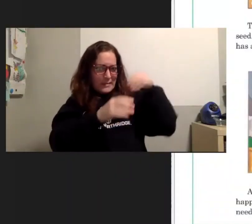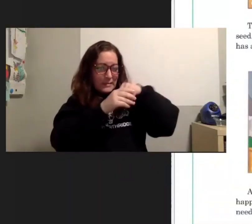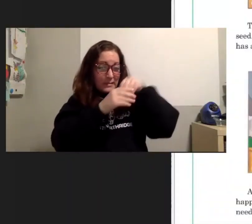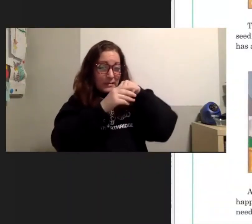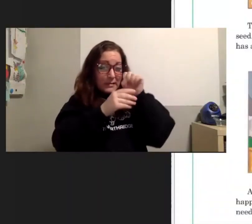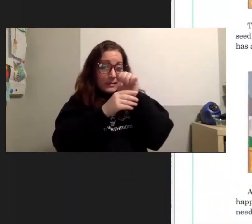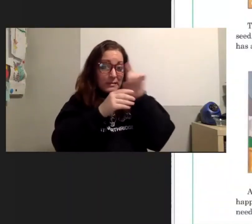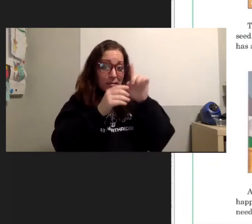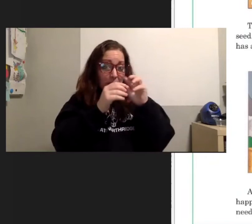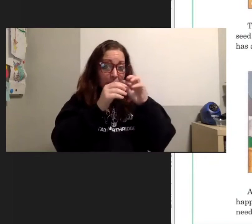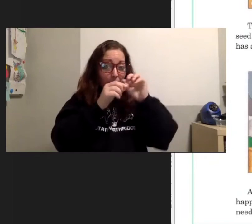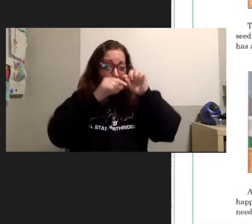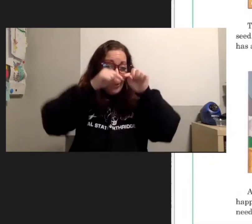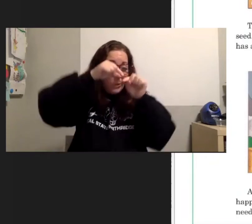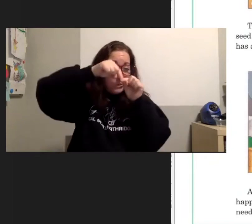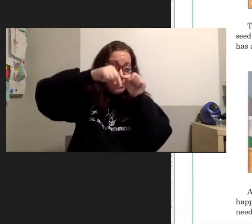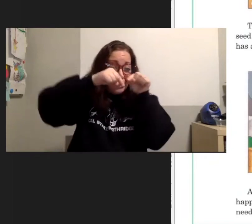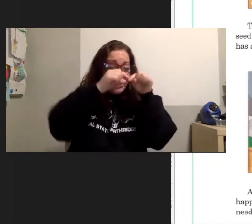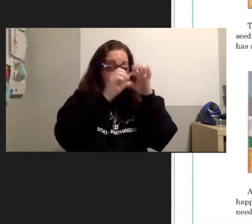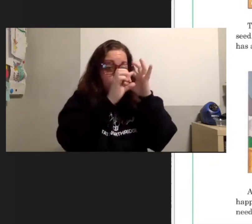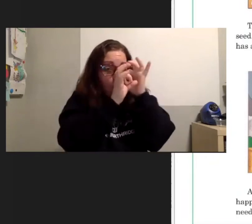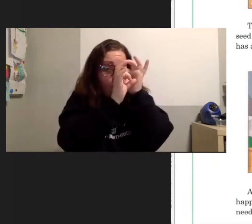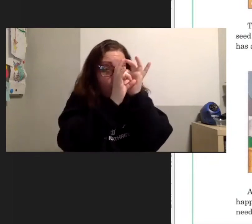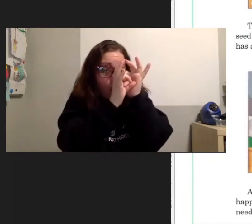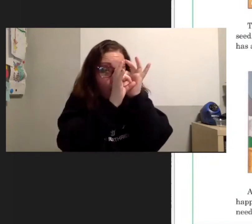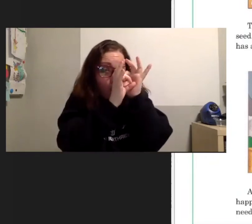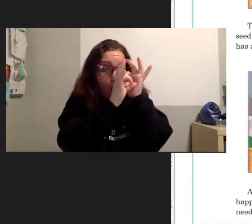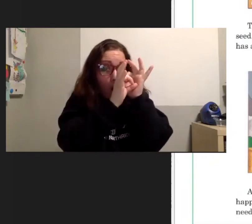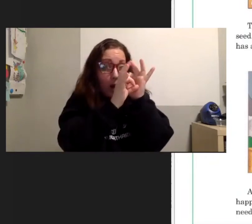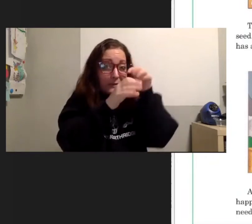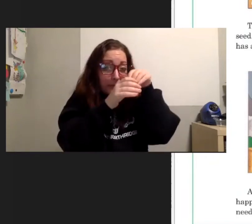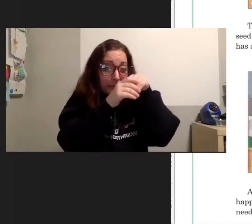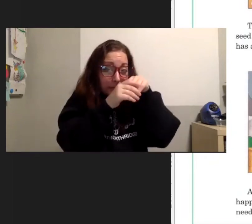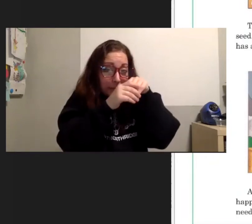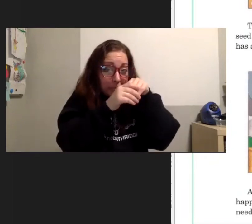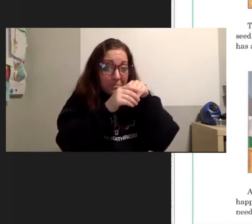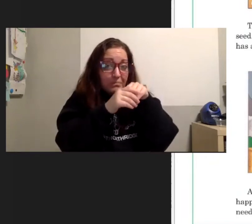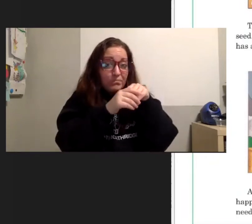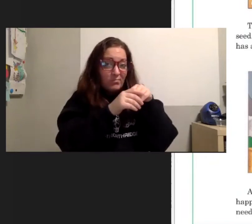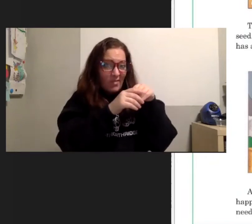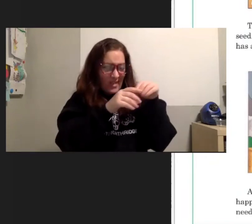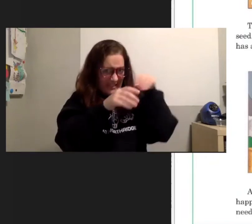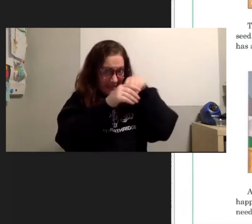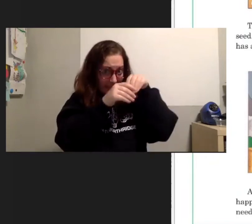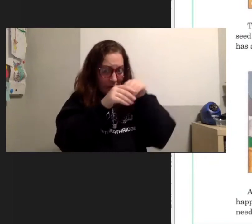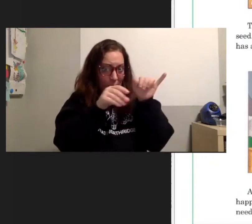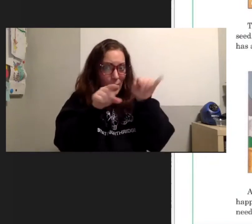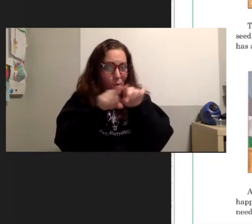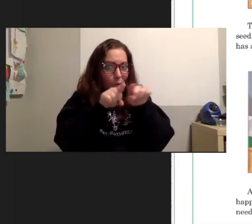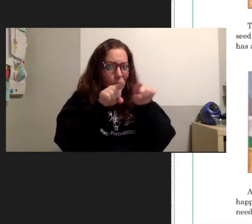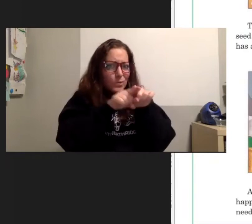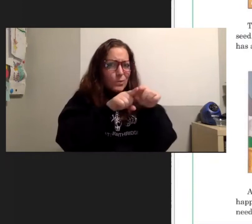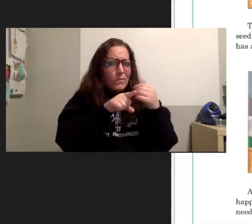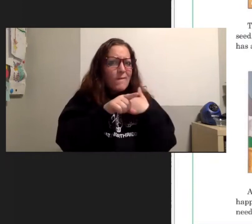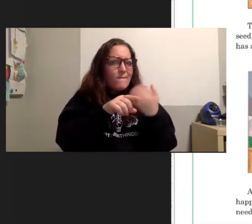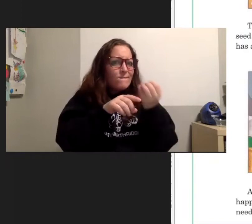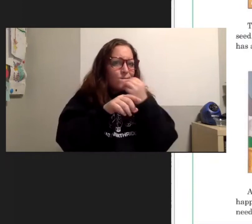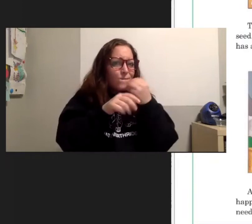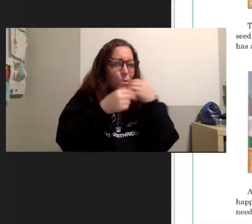The beginning of a plant, it's curled up inside each seed.